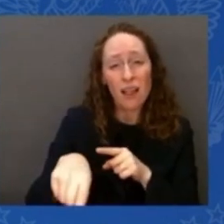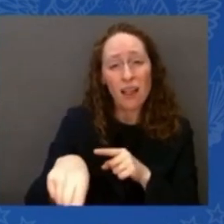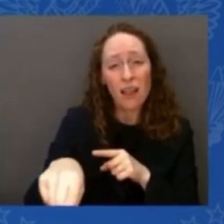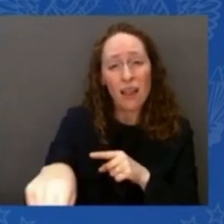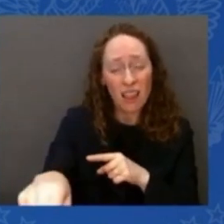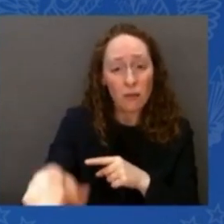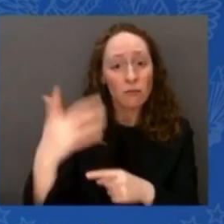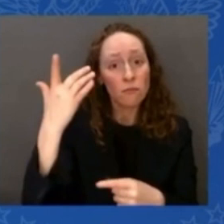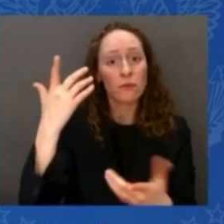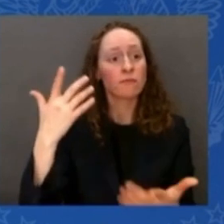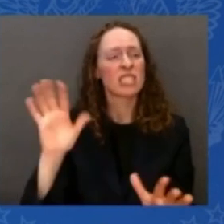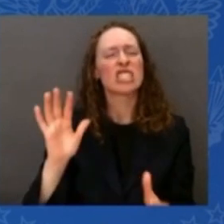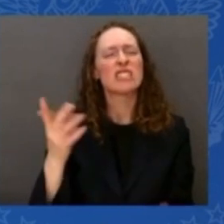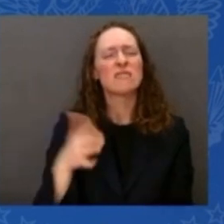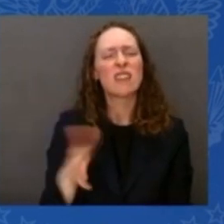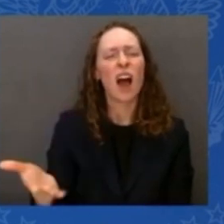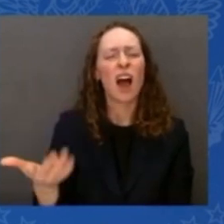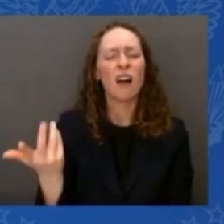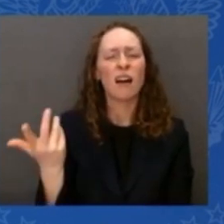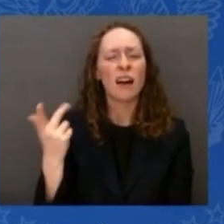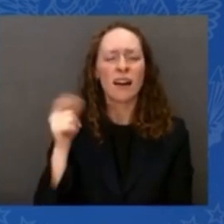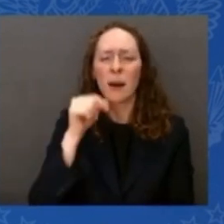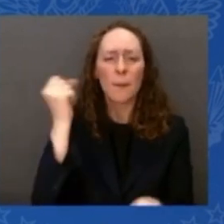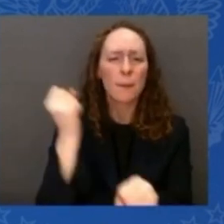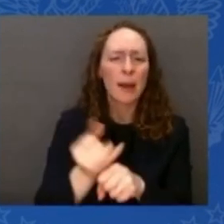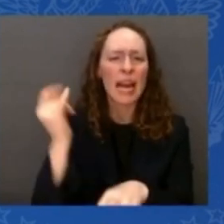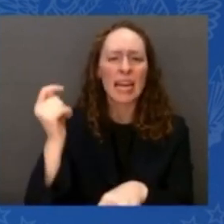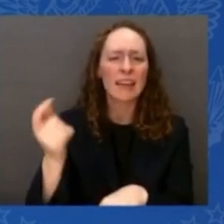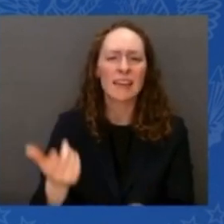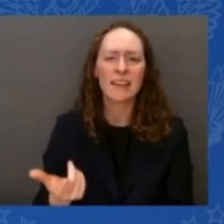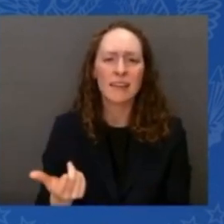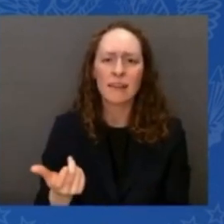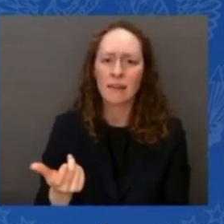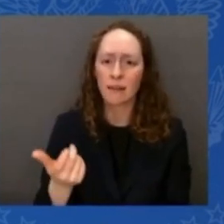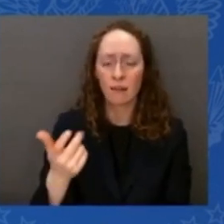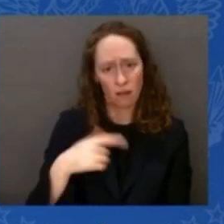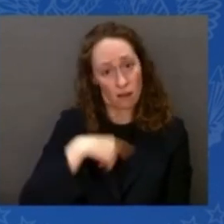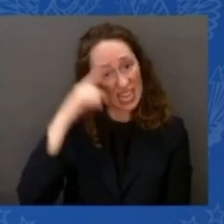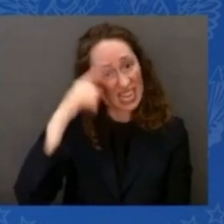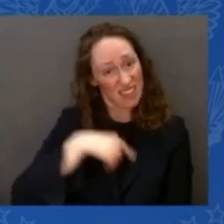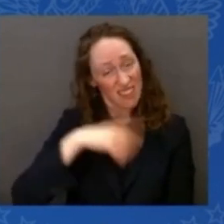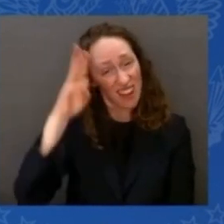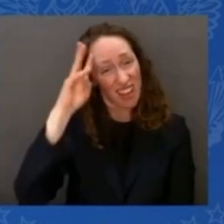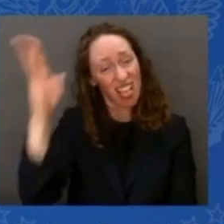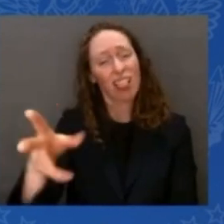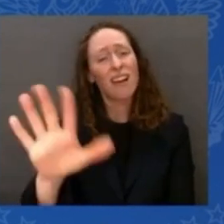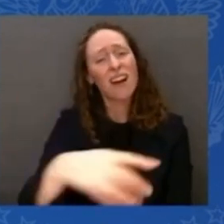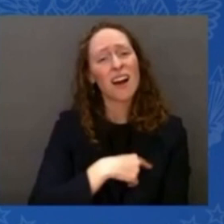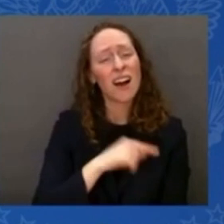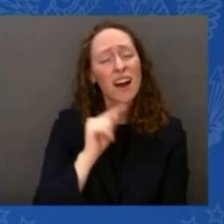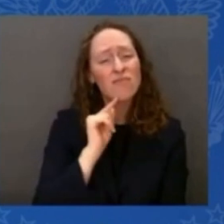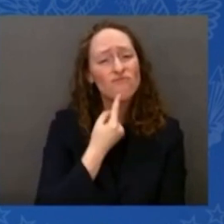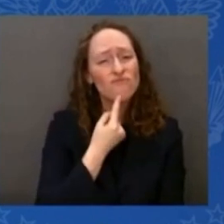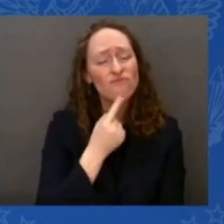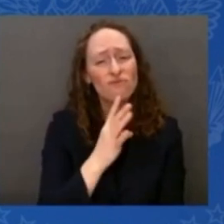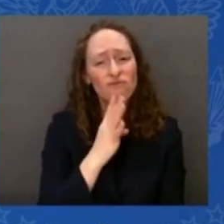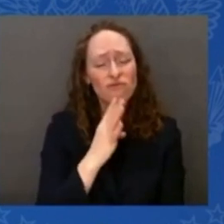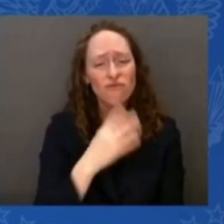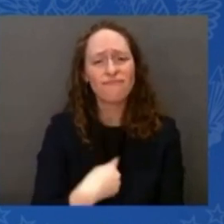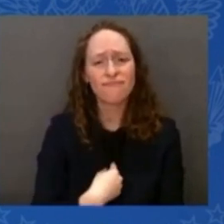folks, look. In fact, from 2010 to 2021, over